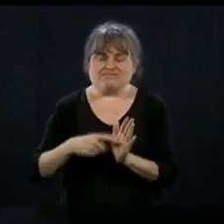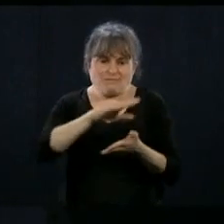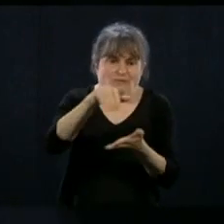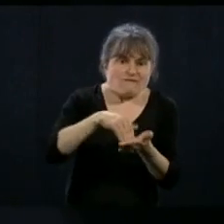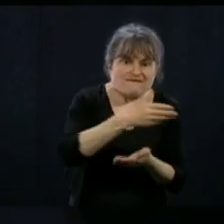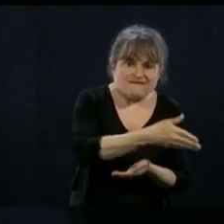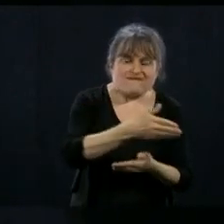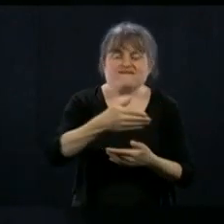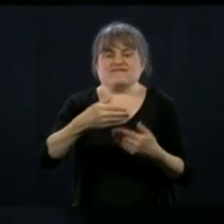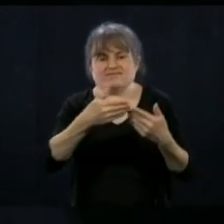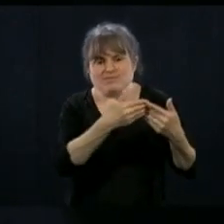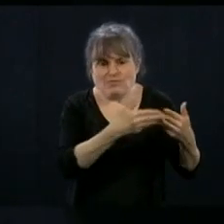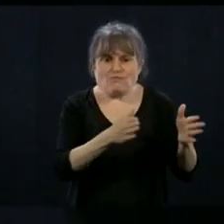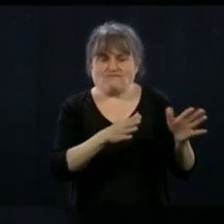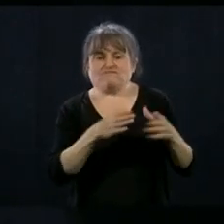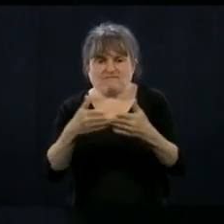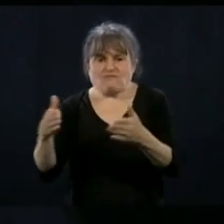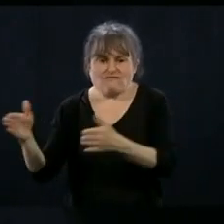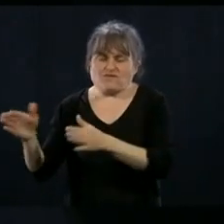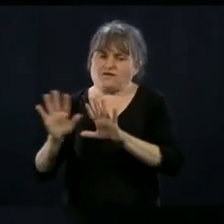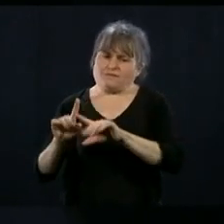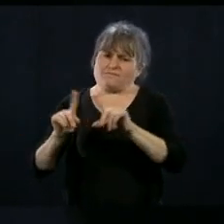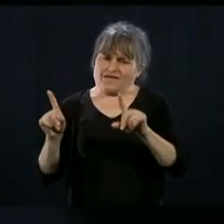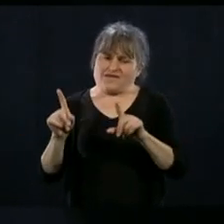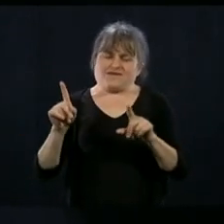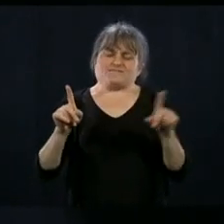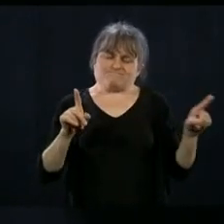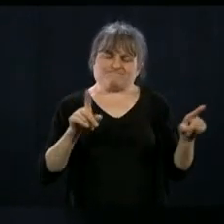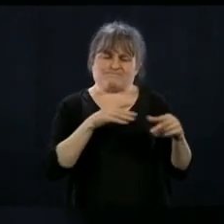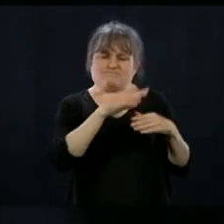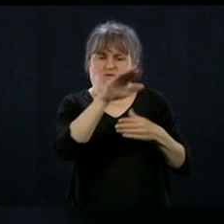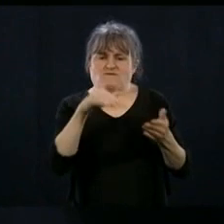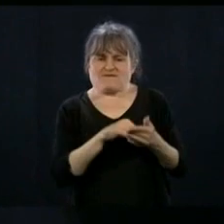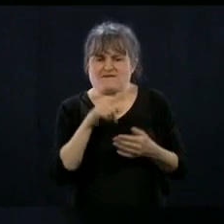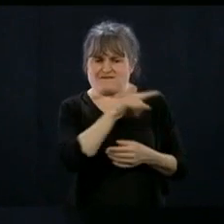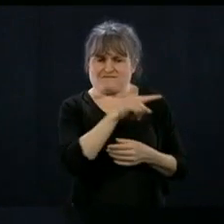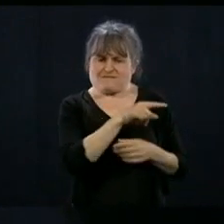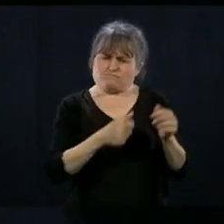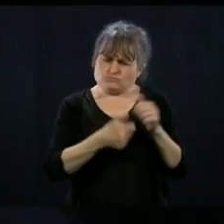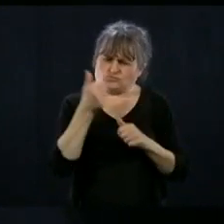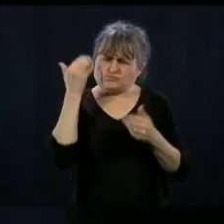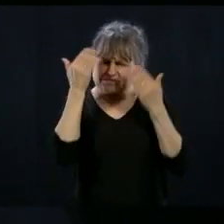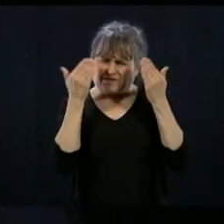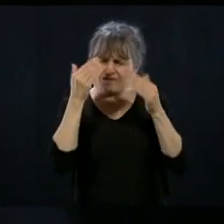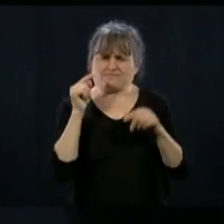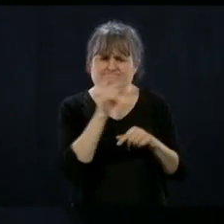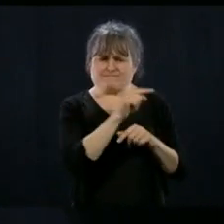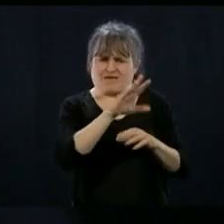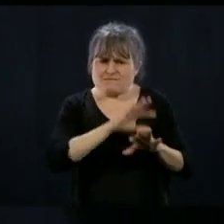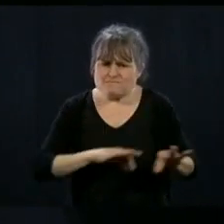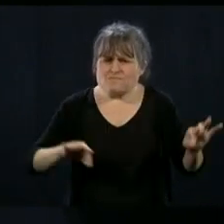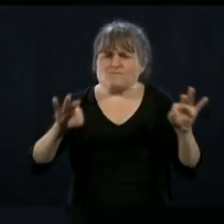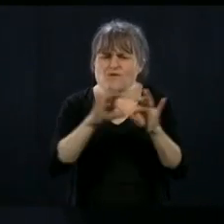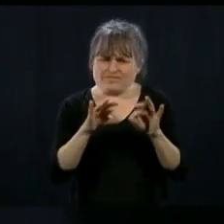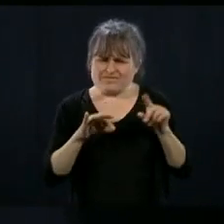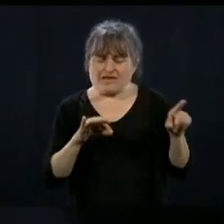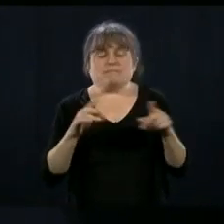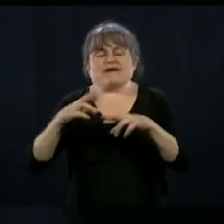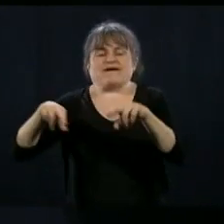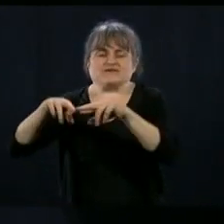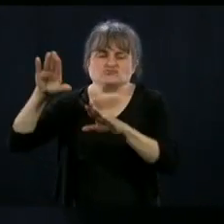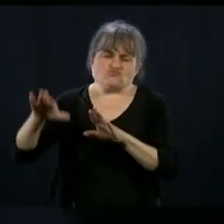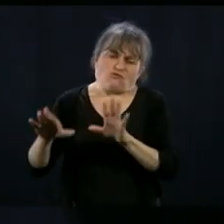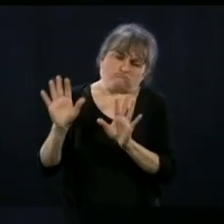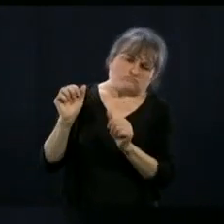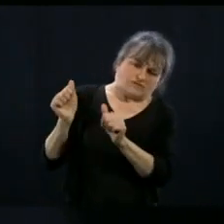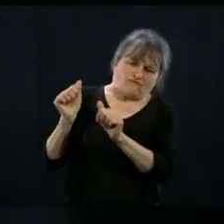in Montreal. I'm not too worried for the other regions. But for Montreal, it is very important, if we